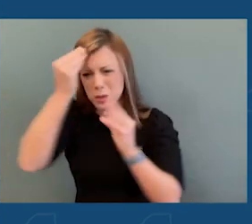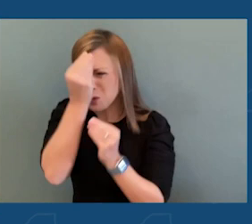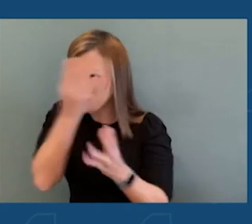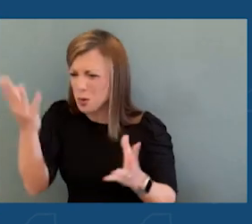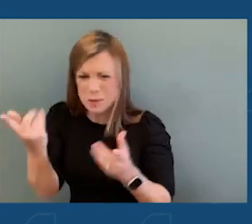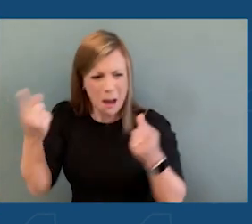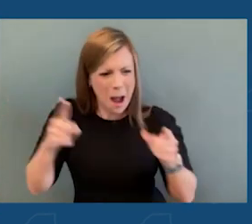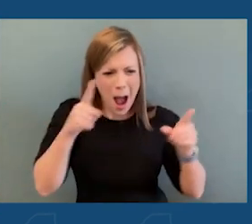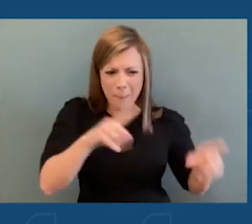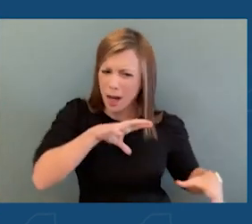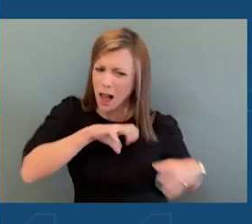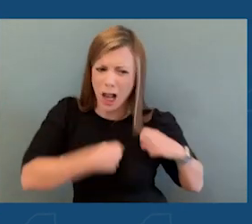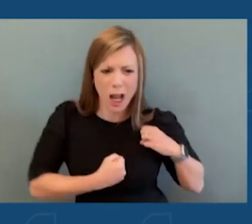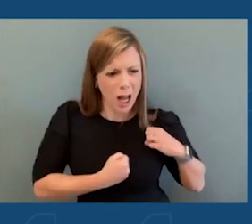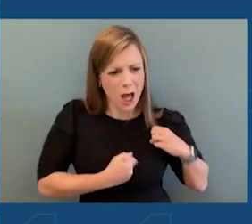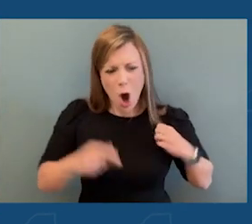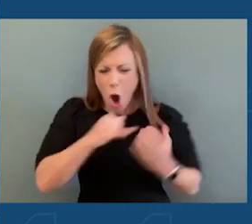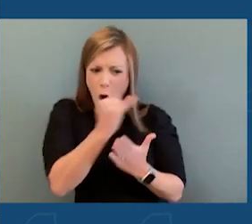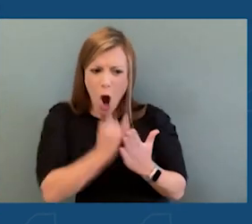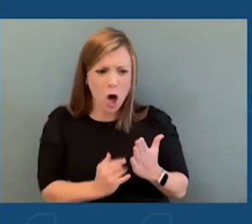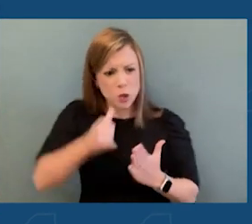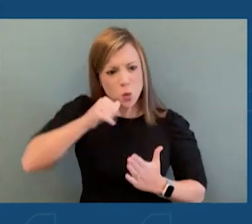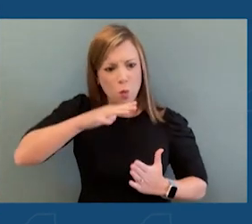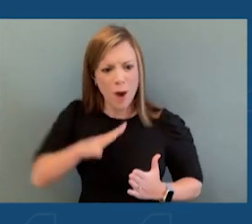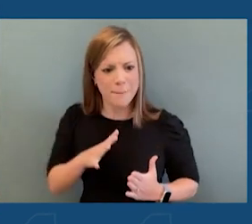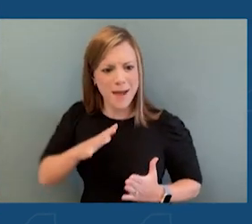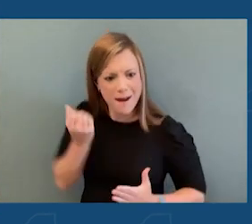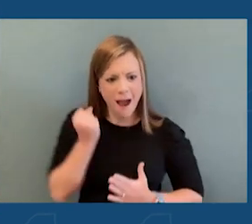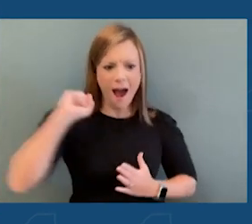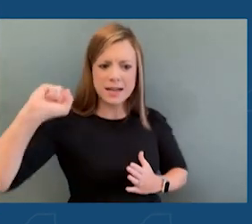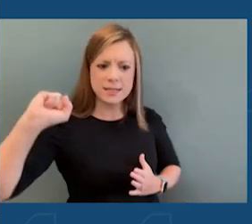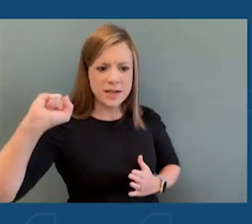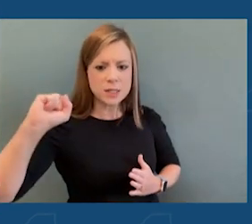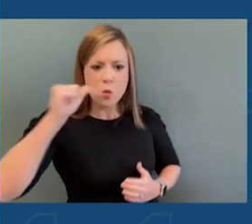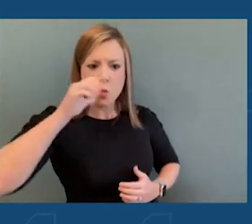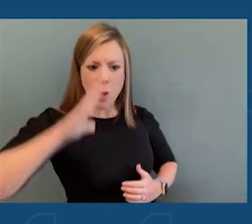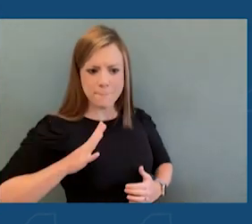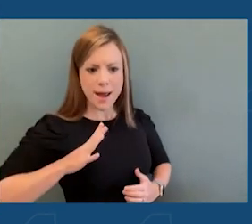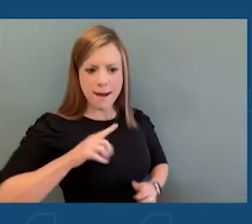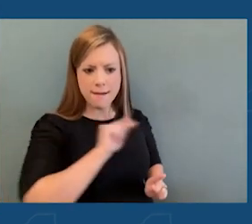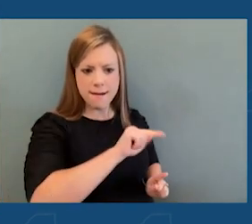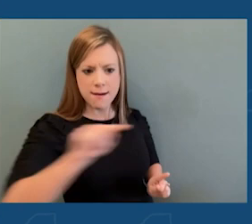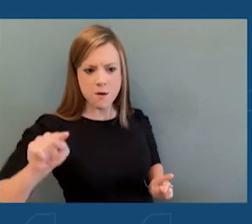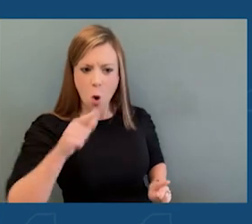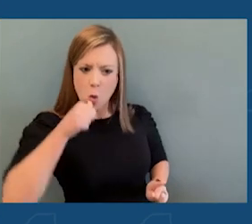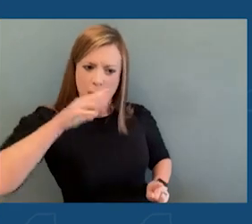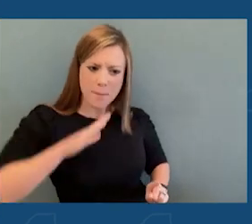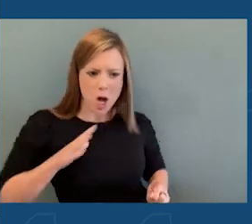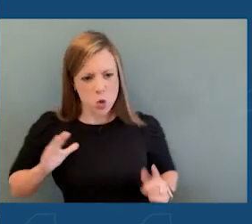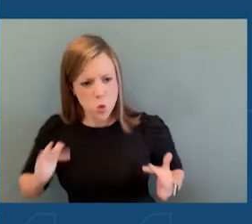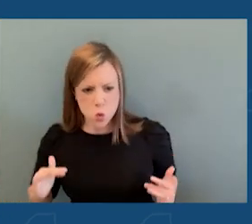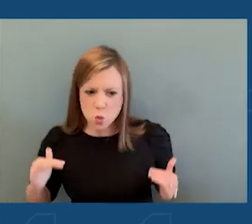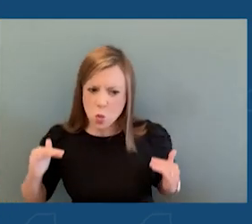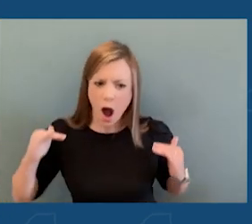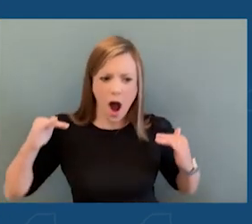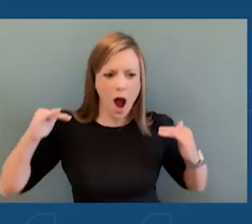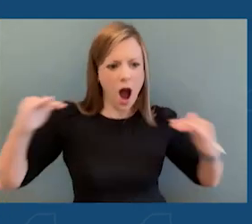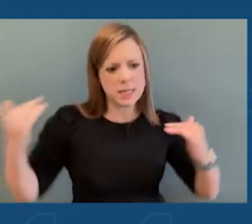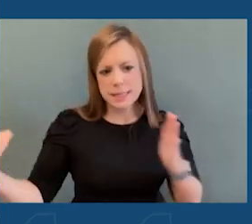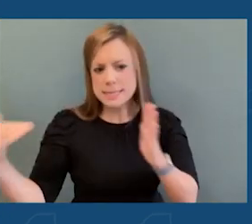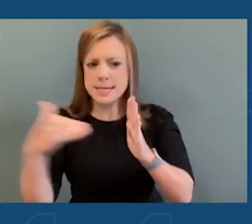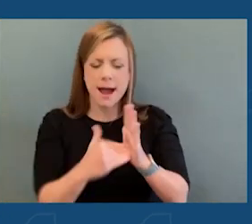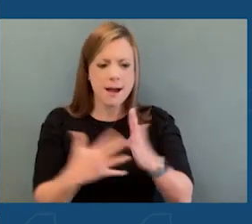activists, and women. Women. Women. Women. Women who rise time and time again for